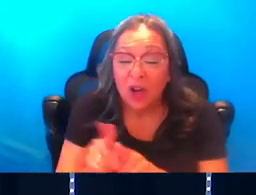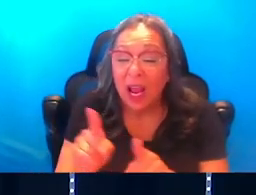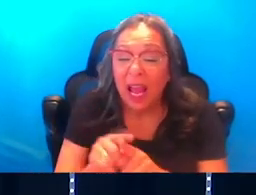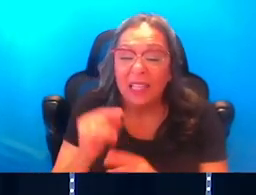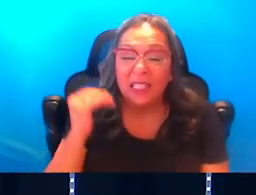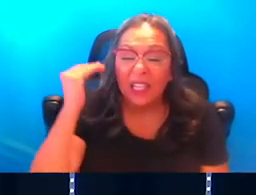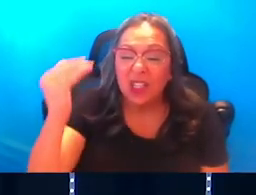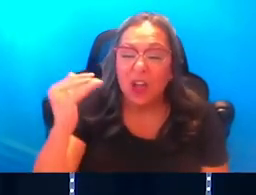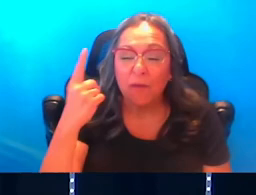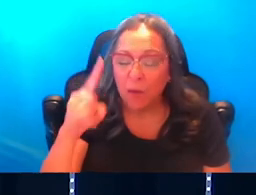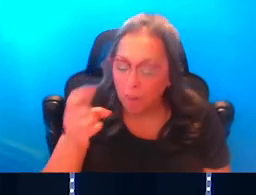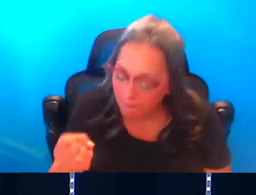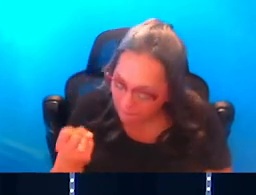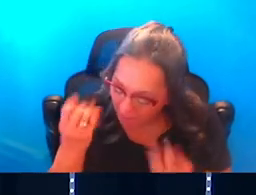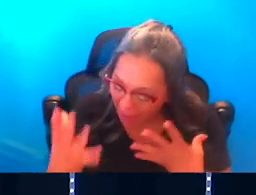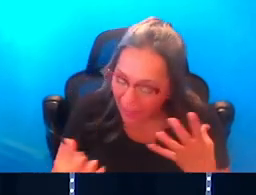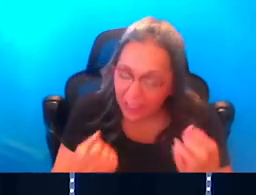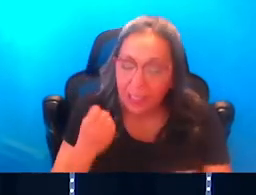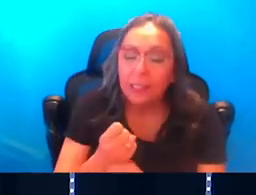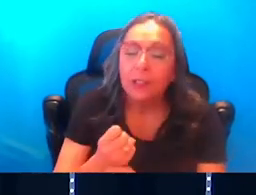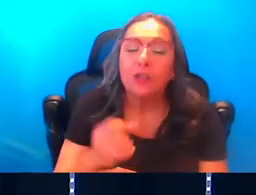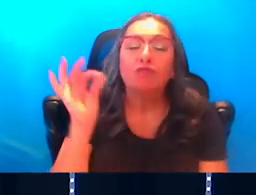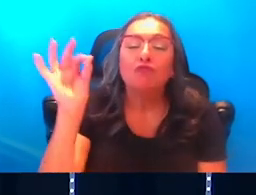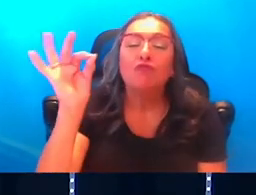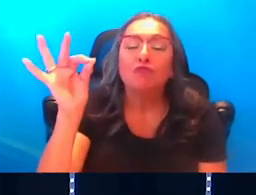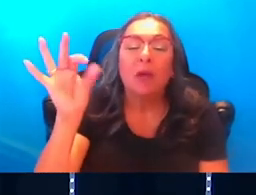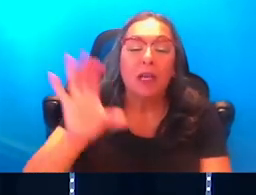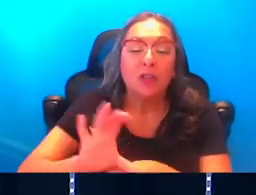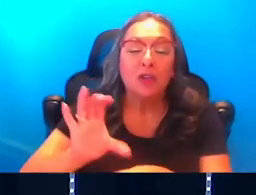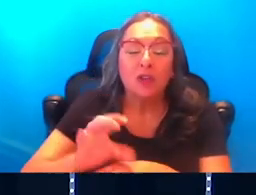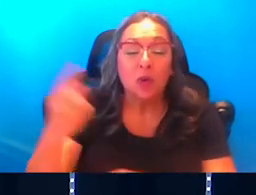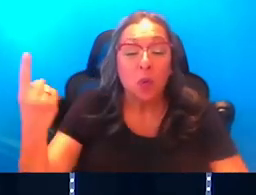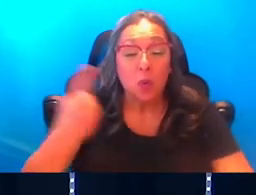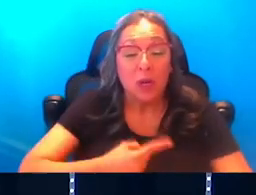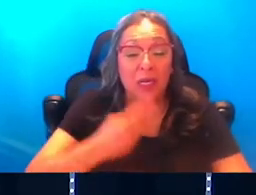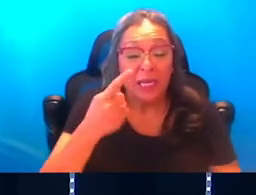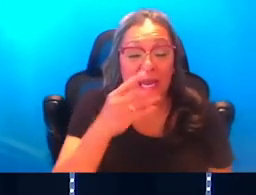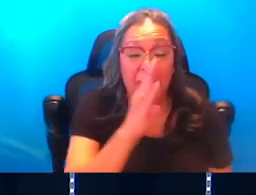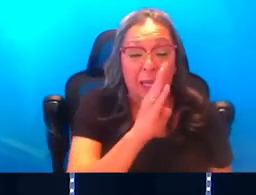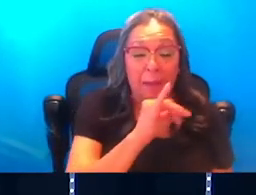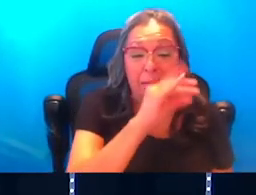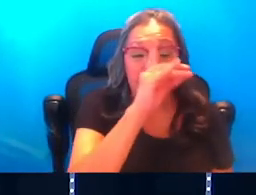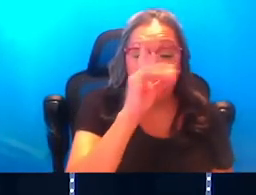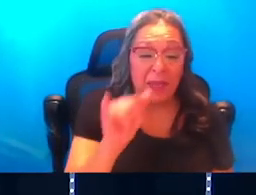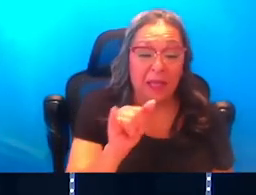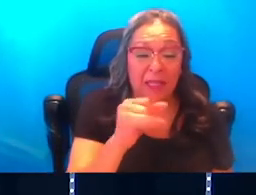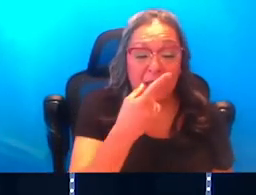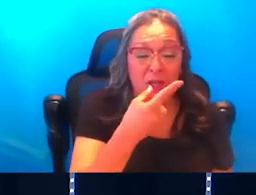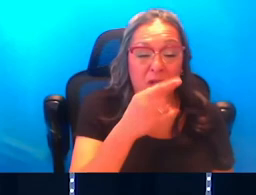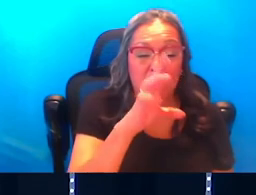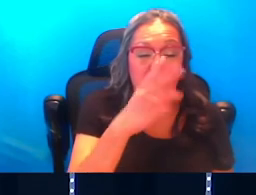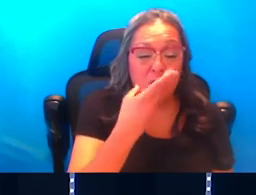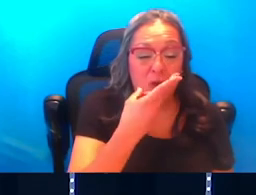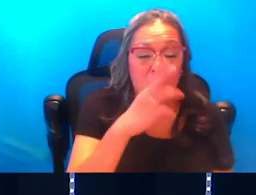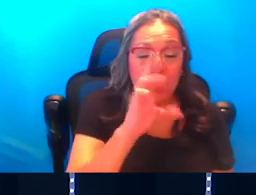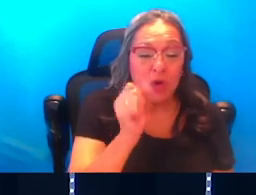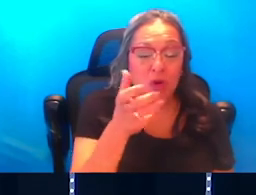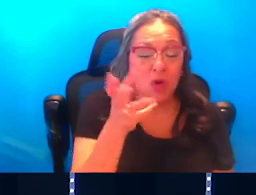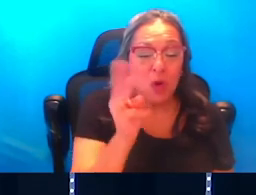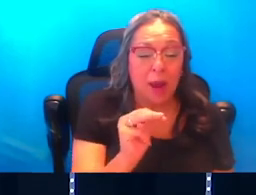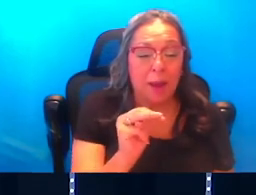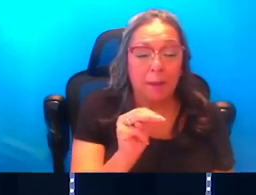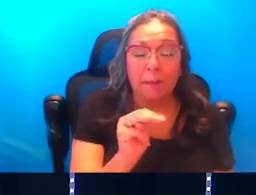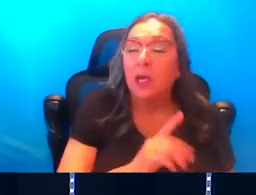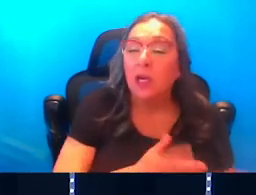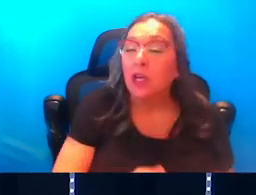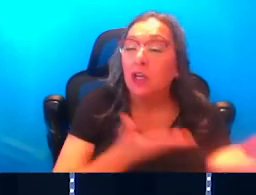years in a church. And then one day, Billy Graham came to town, and a friend, pastor friend of mine, took me to this Billy Graham crusade, and